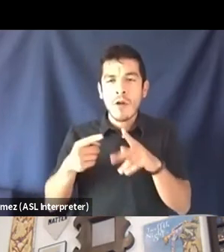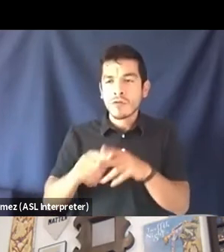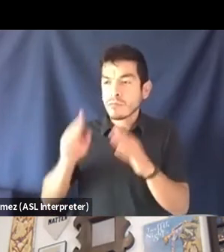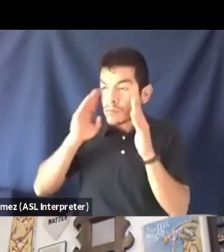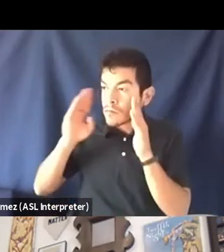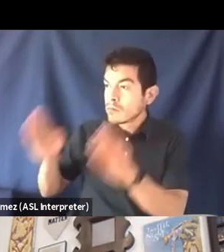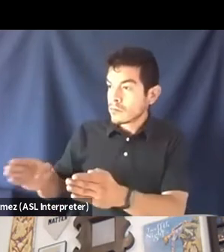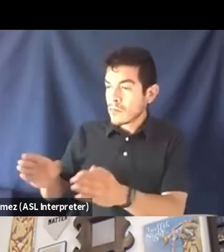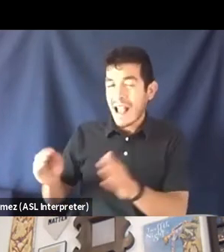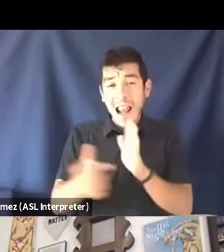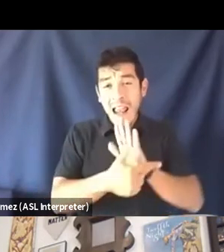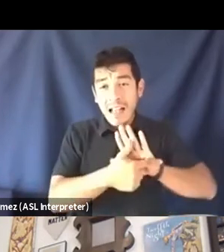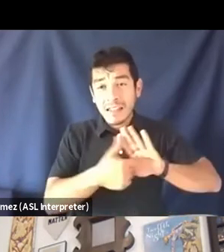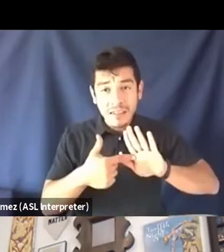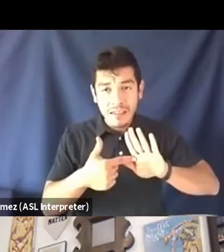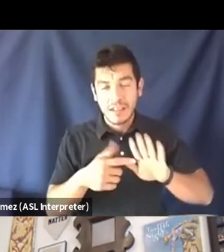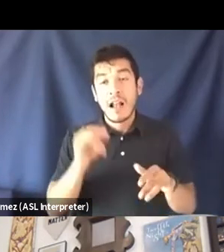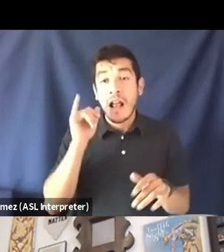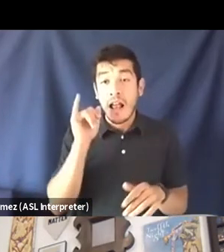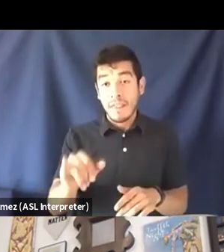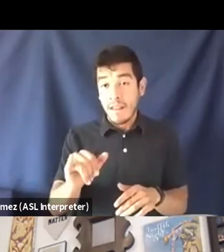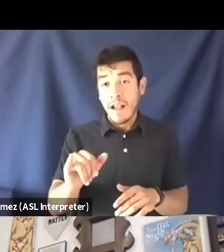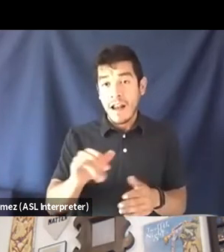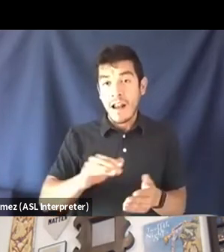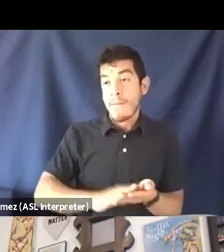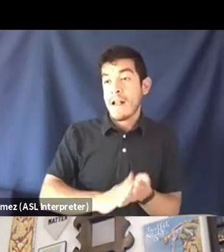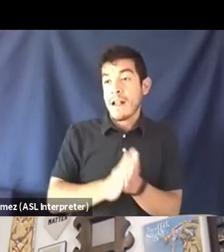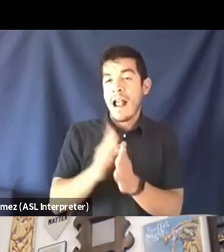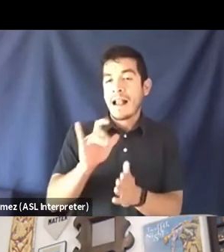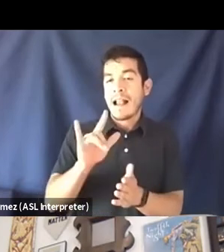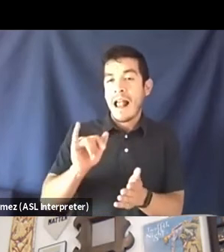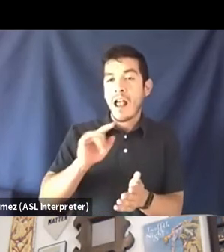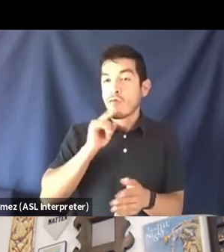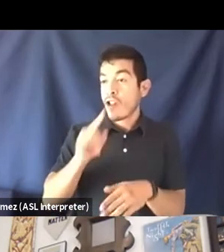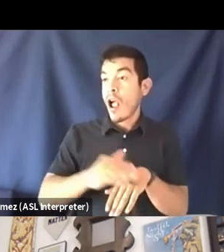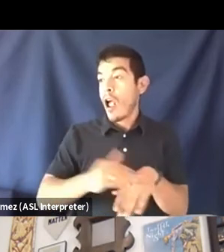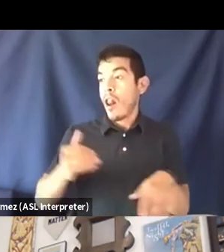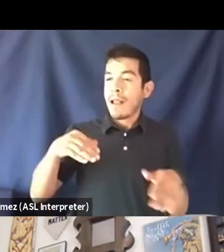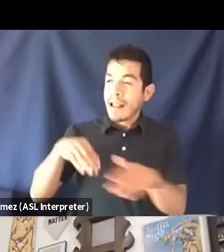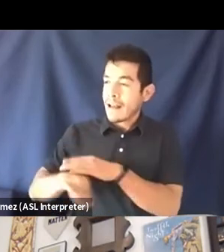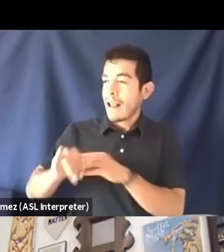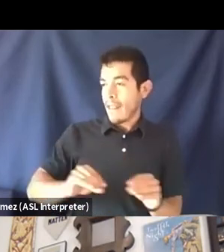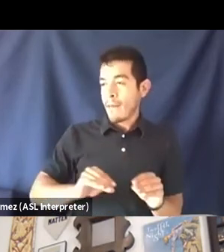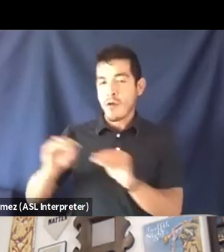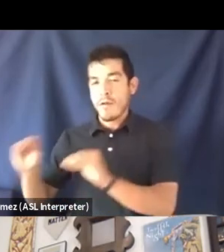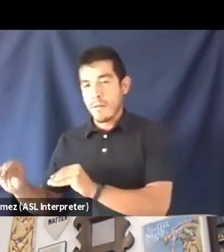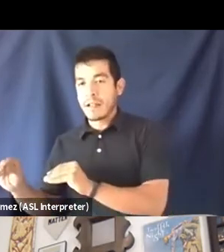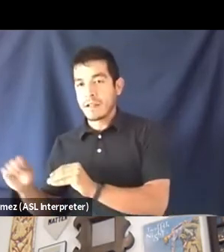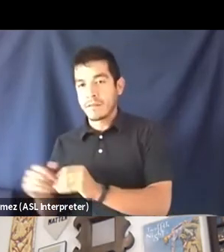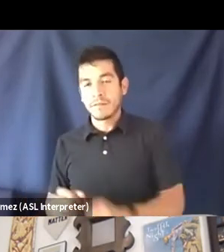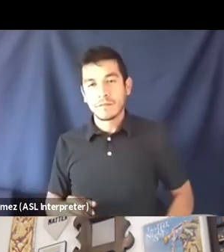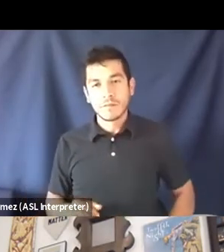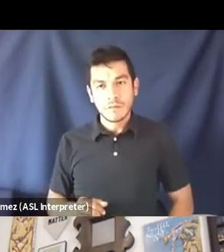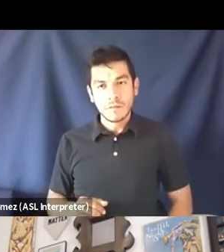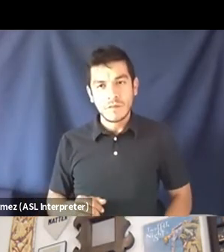potential legislation. And that was the moment that Kelli was really almost called back into the movement and